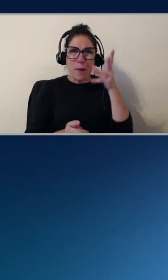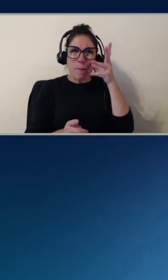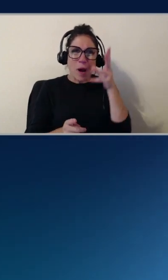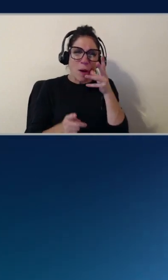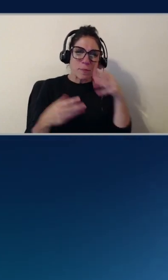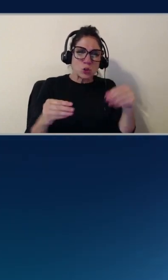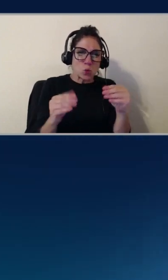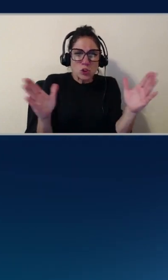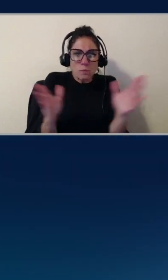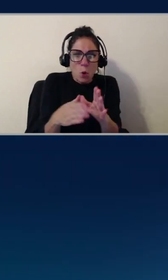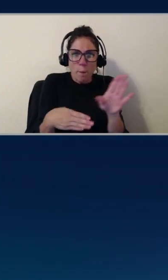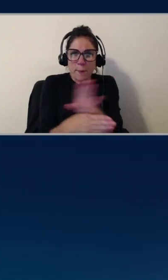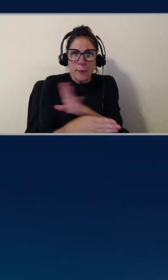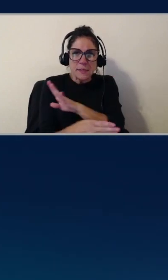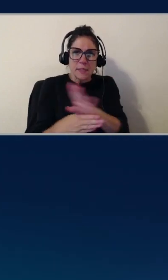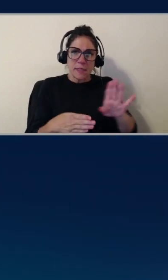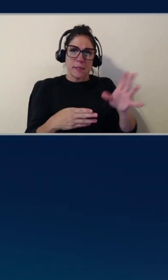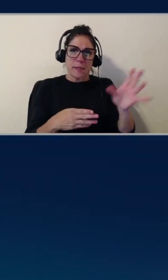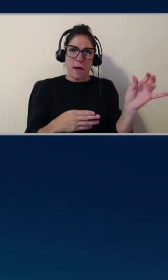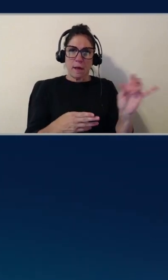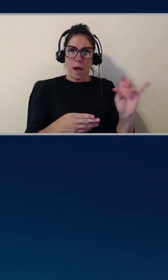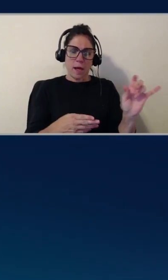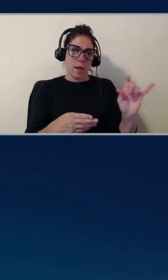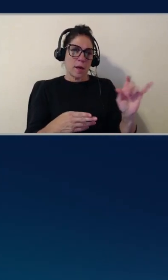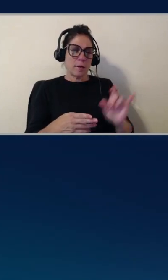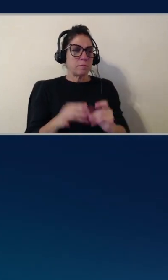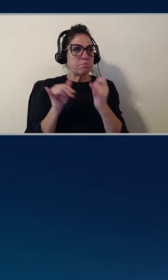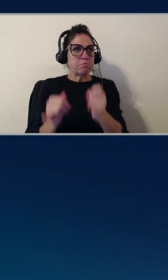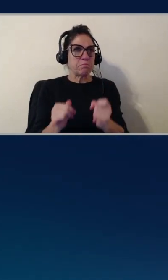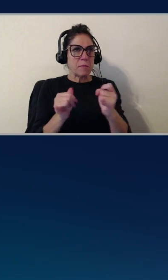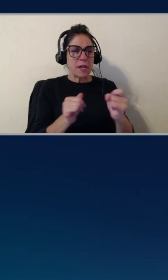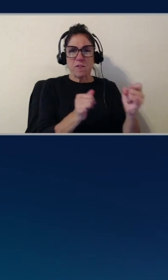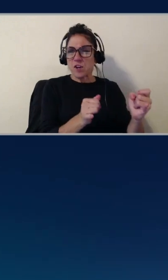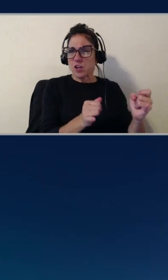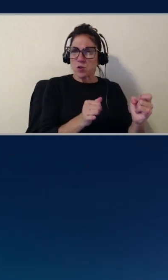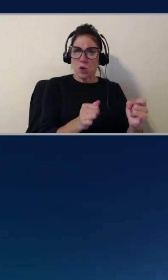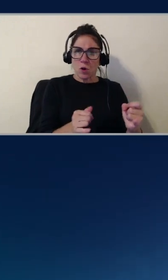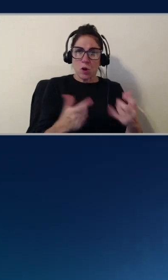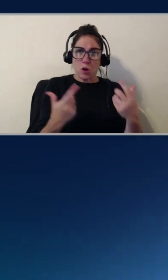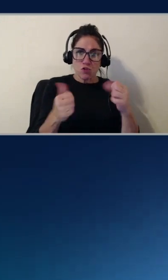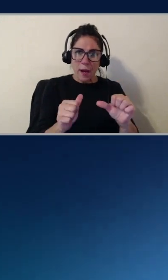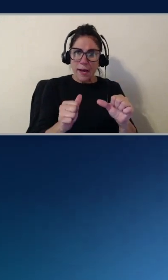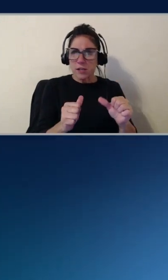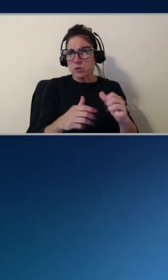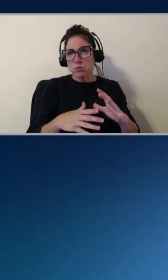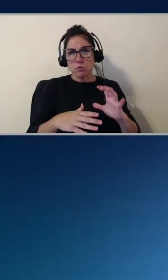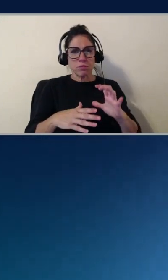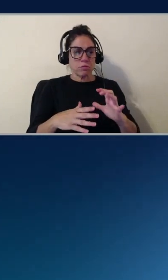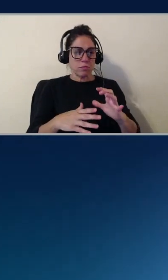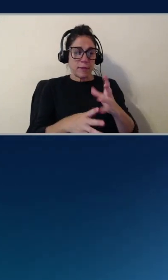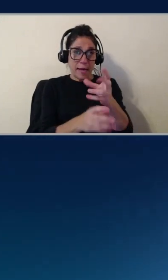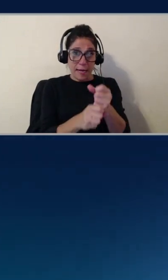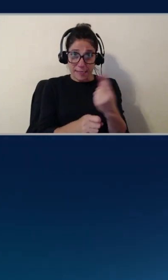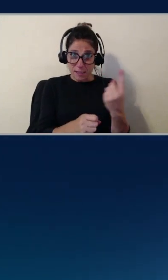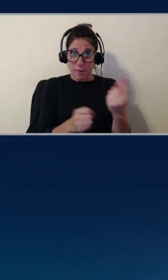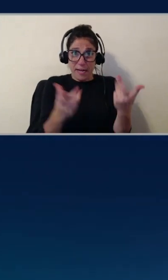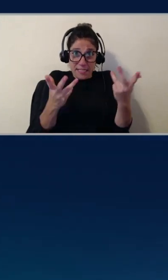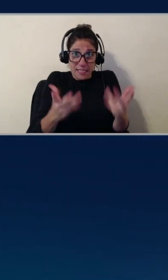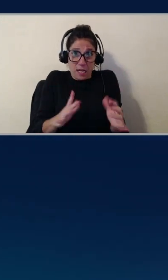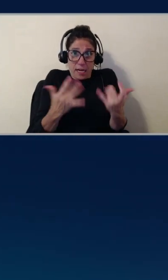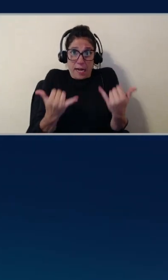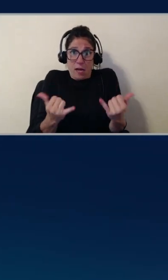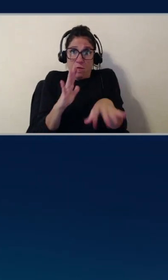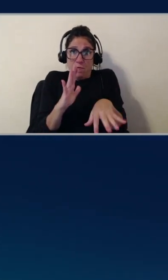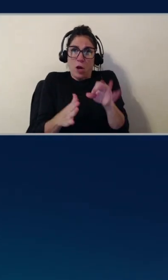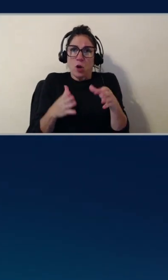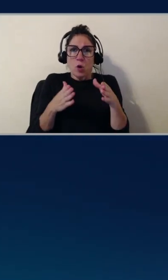small business, they're like individual, like kind of trying to get something done, and they now found a way to do